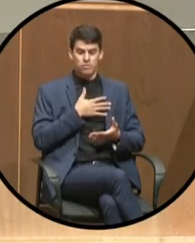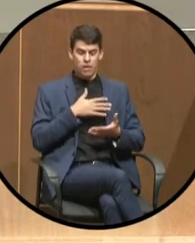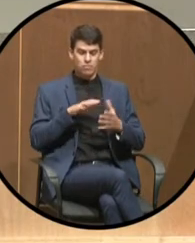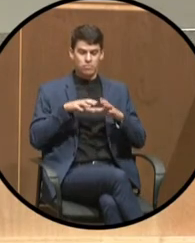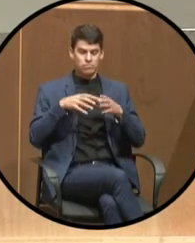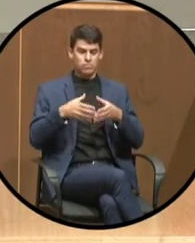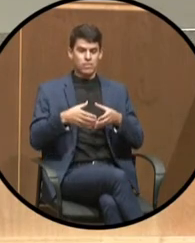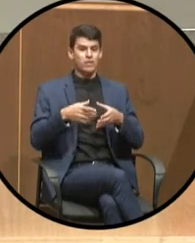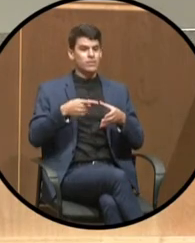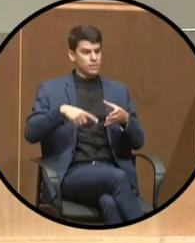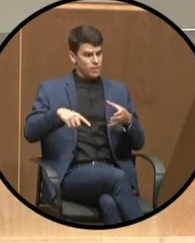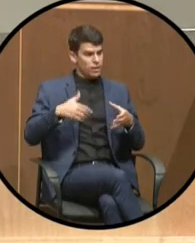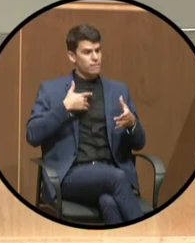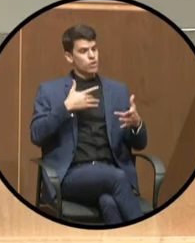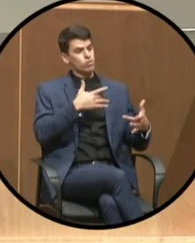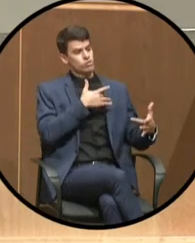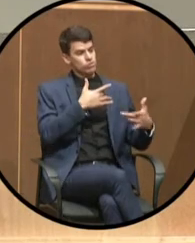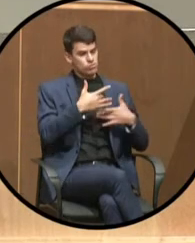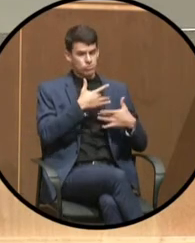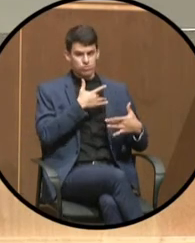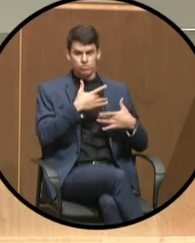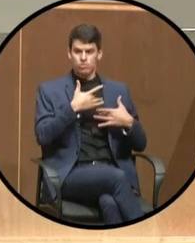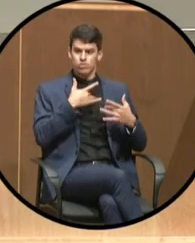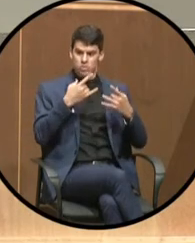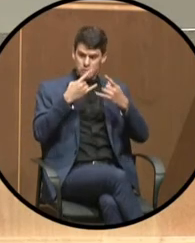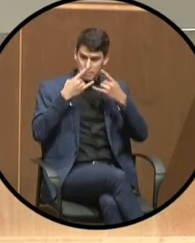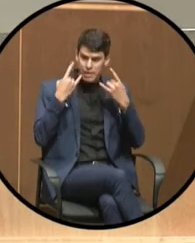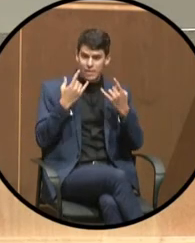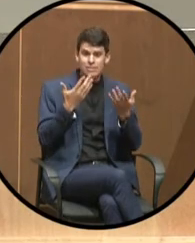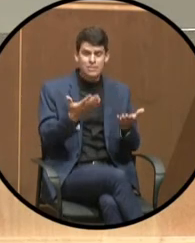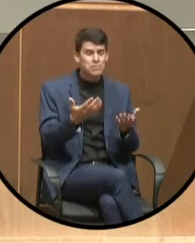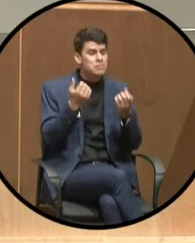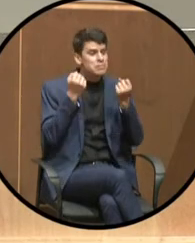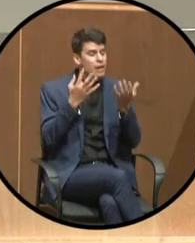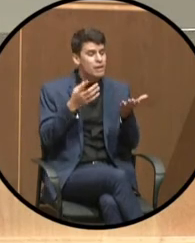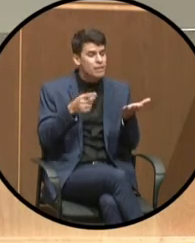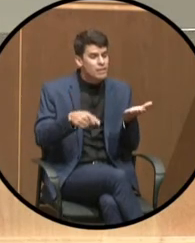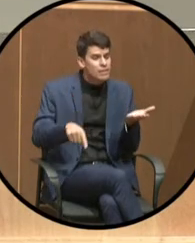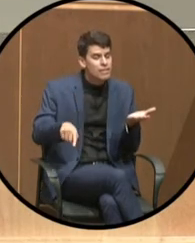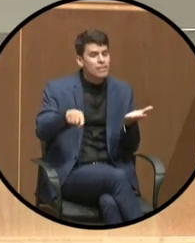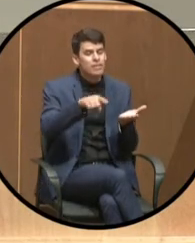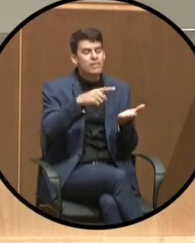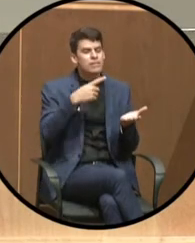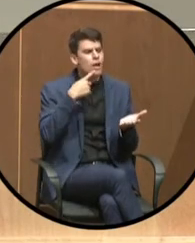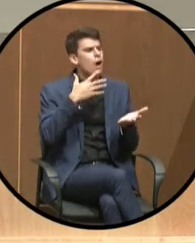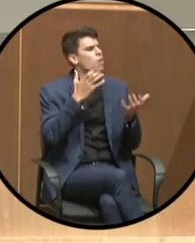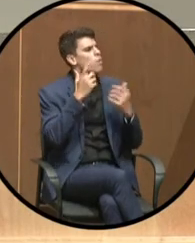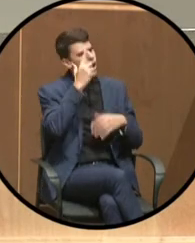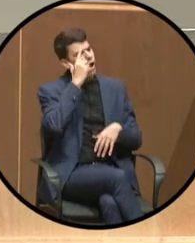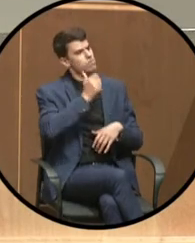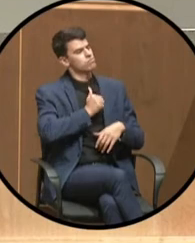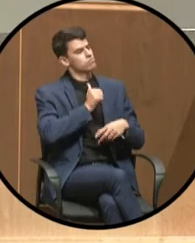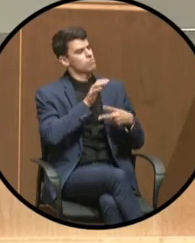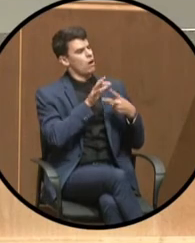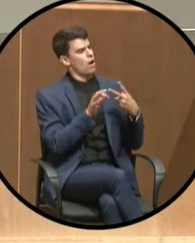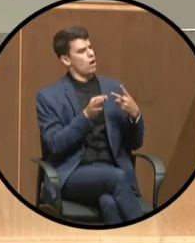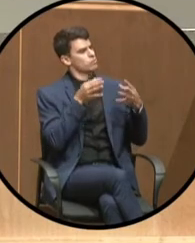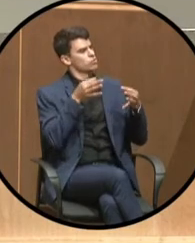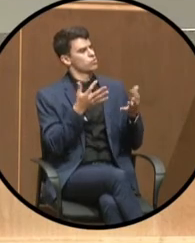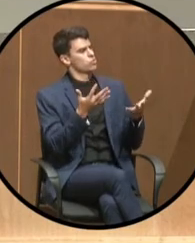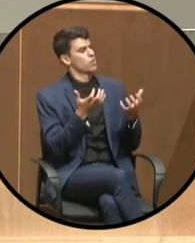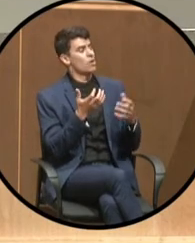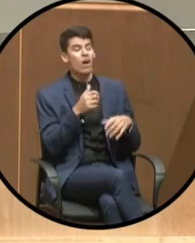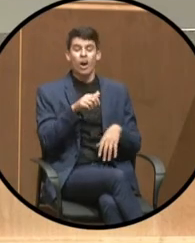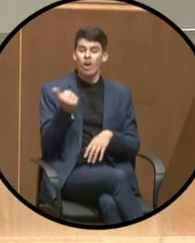real concerns about the mask. And many of them have said they wanted it optional. Some have said they want it